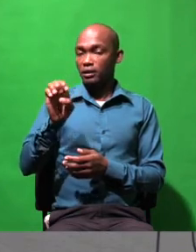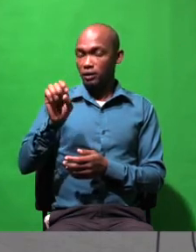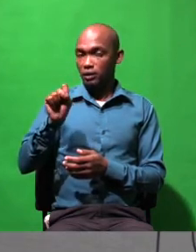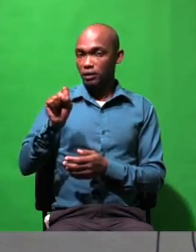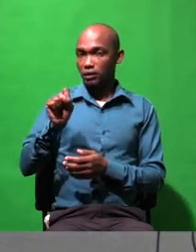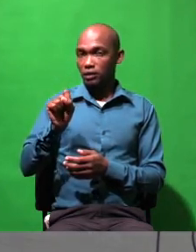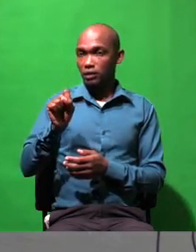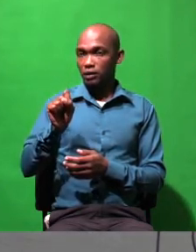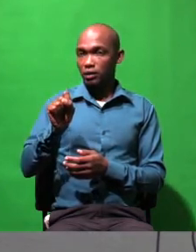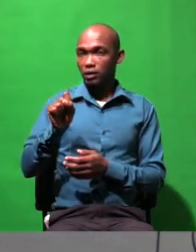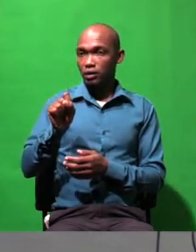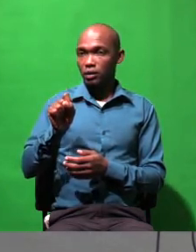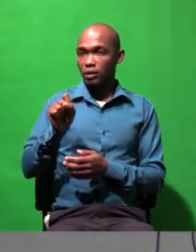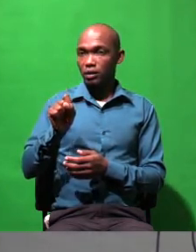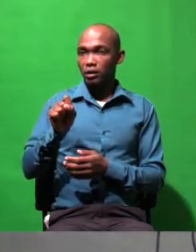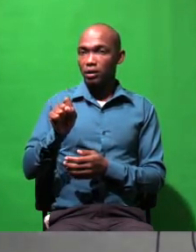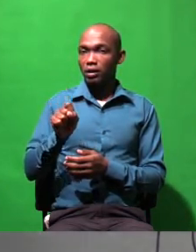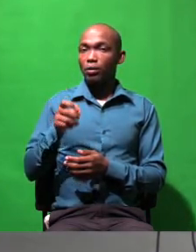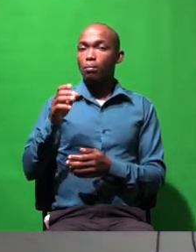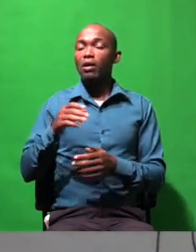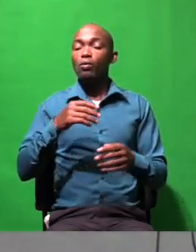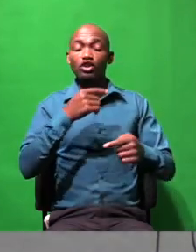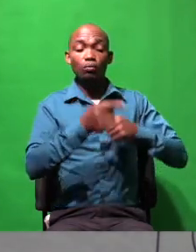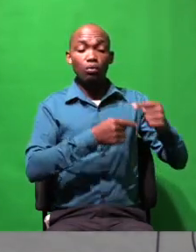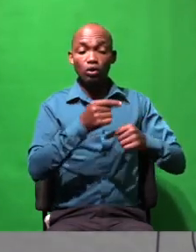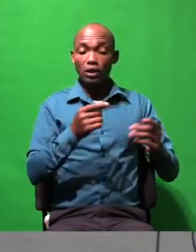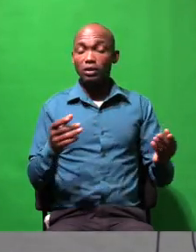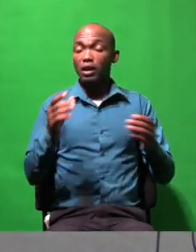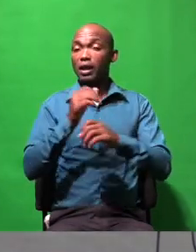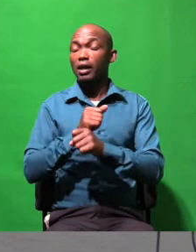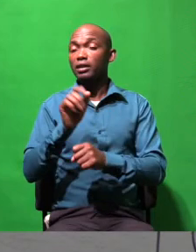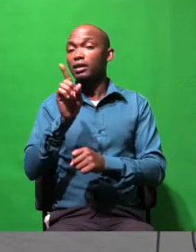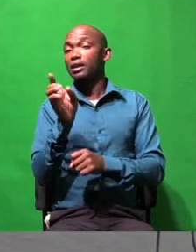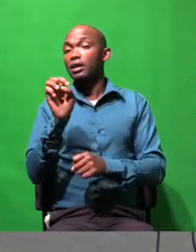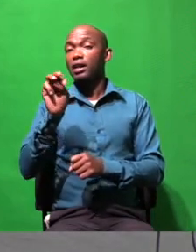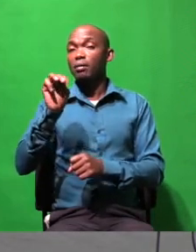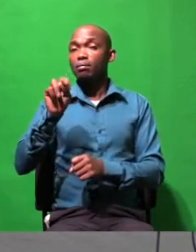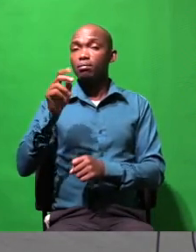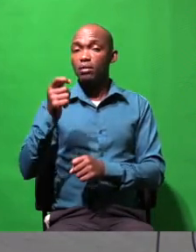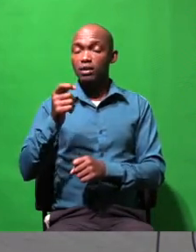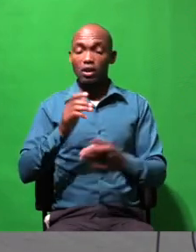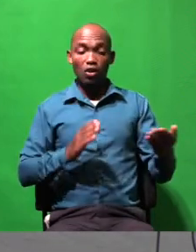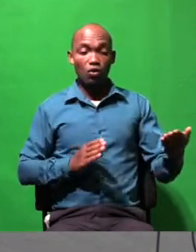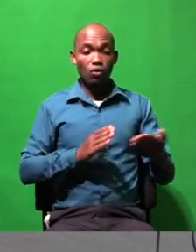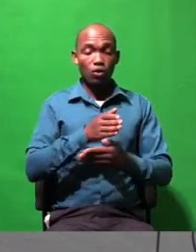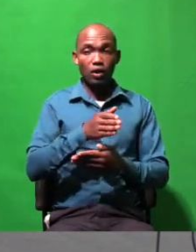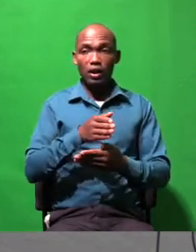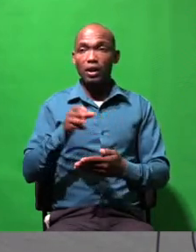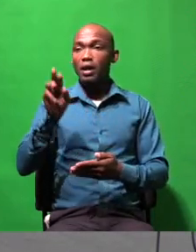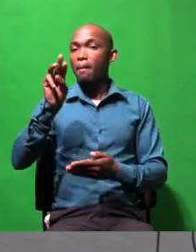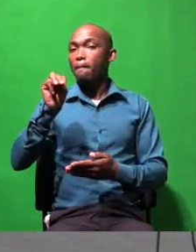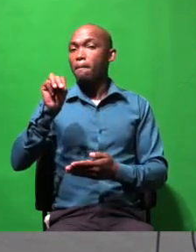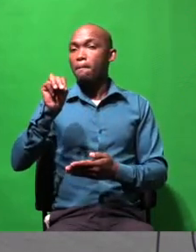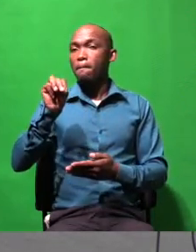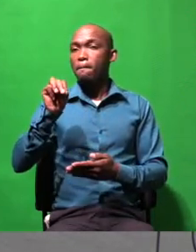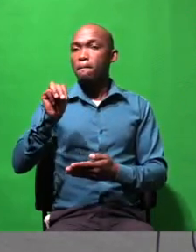By which process we make a gamete in our body. Through meiosis